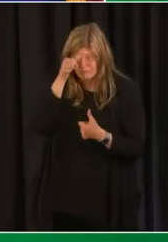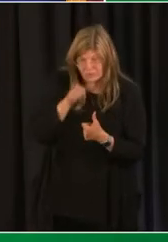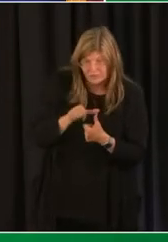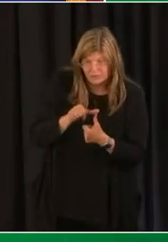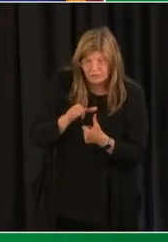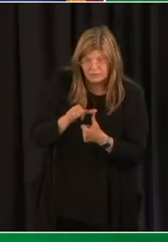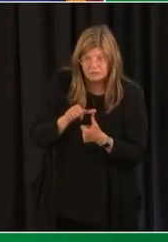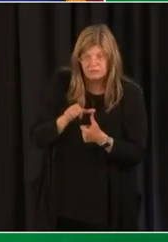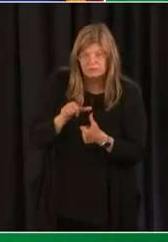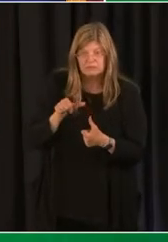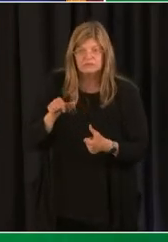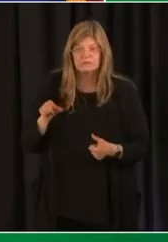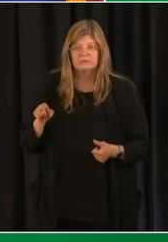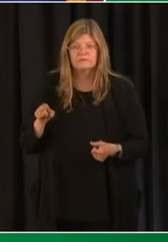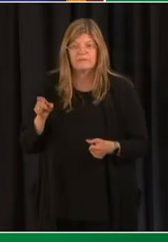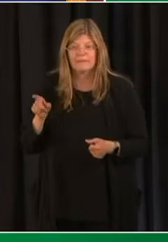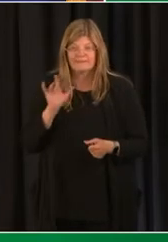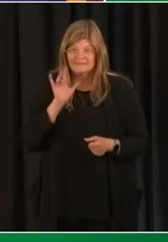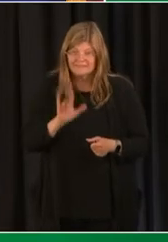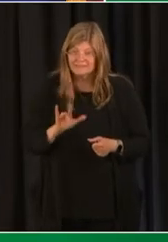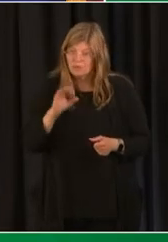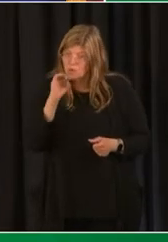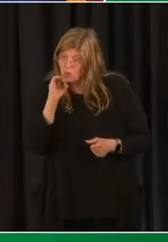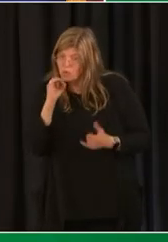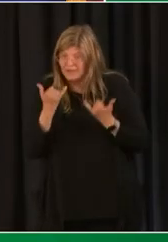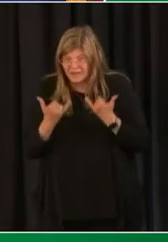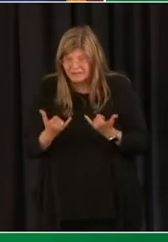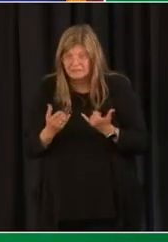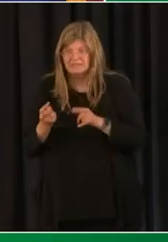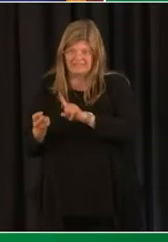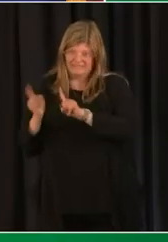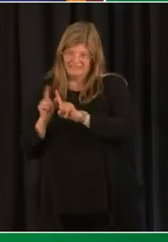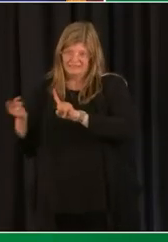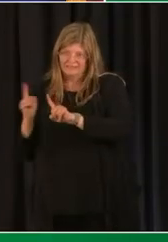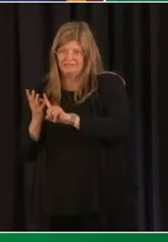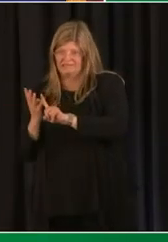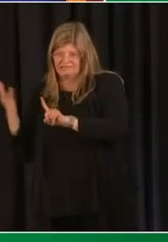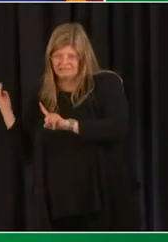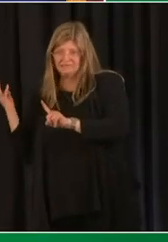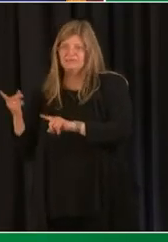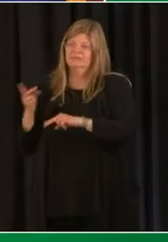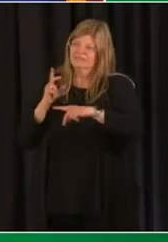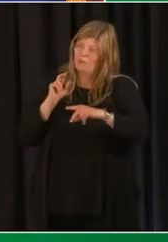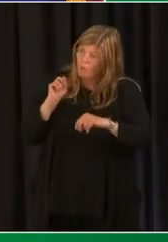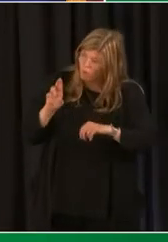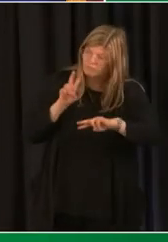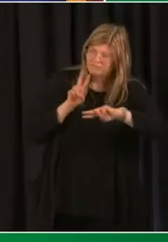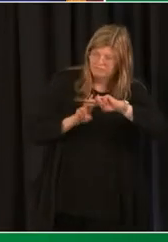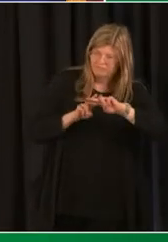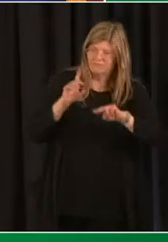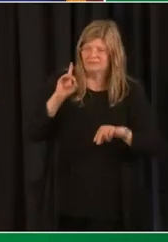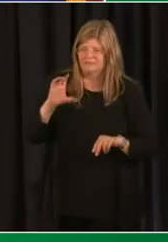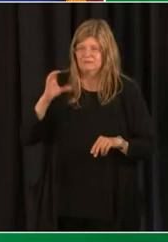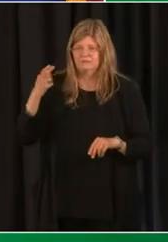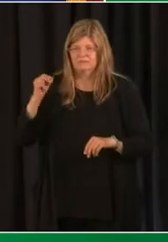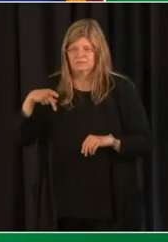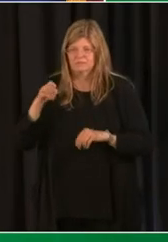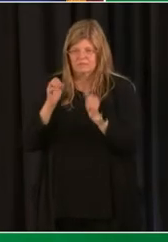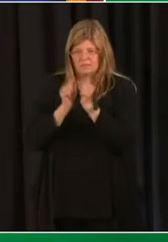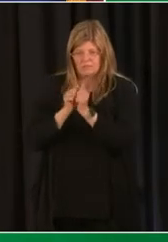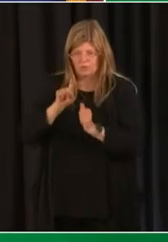here to answer questions. So press 0 now or use the hashtag DCHope on social media. With that, I'll bring Polly into the